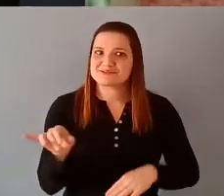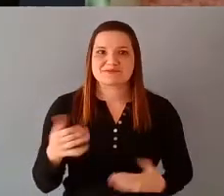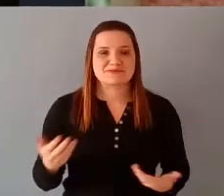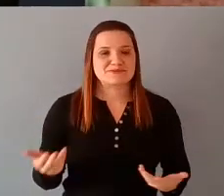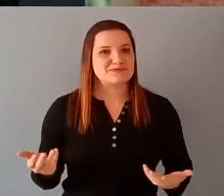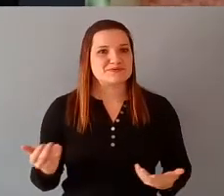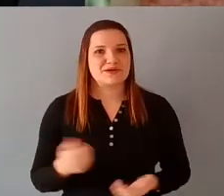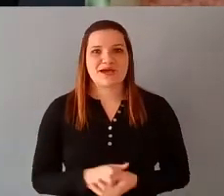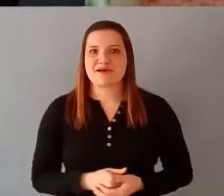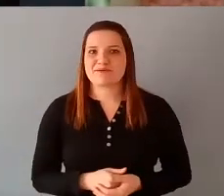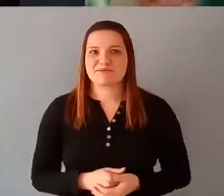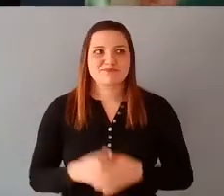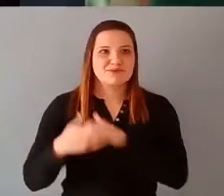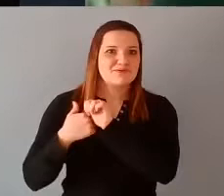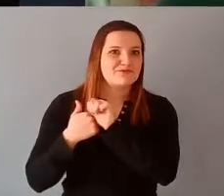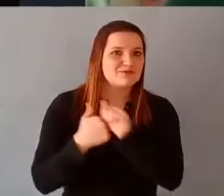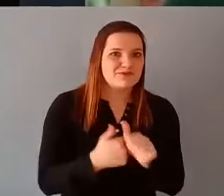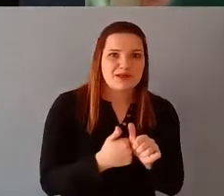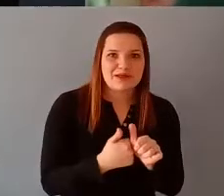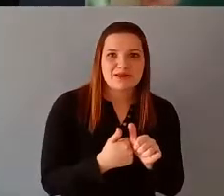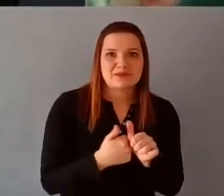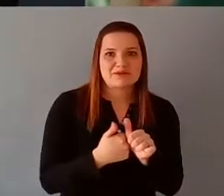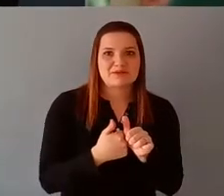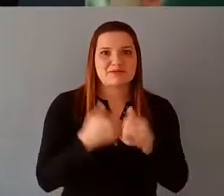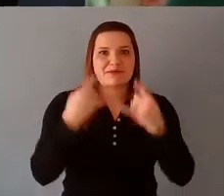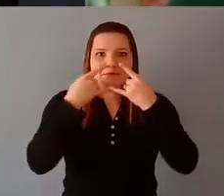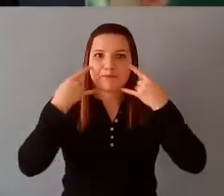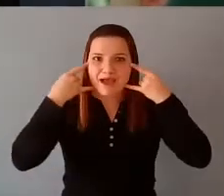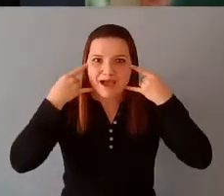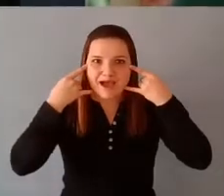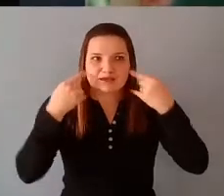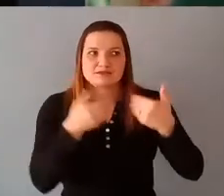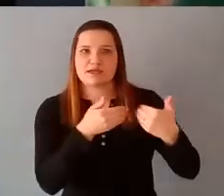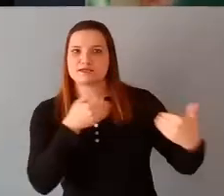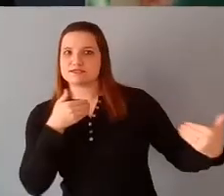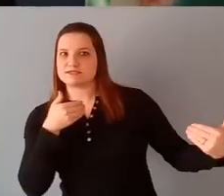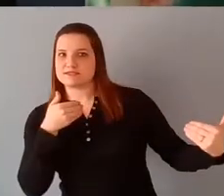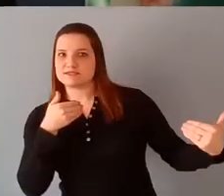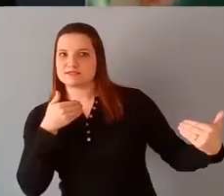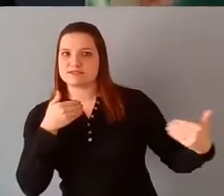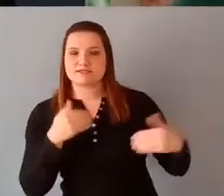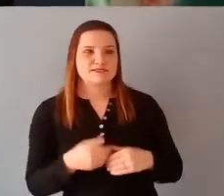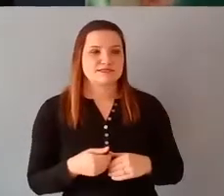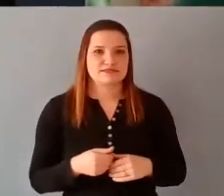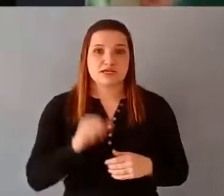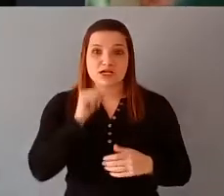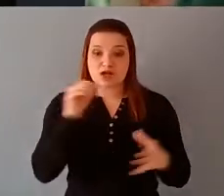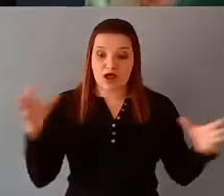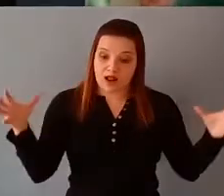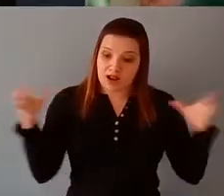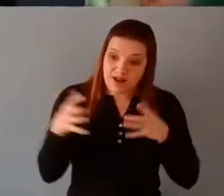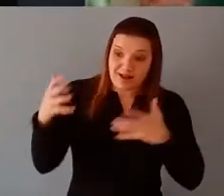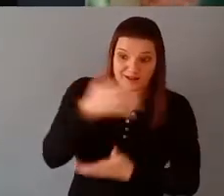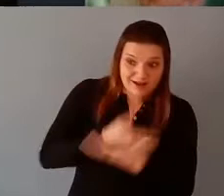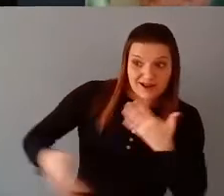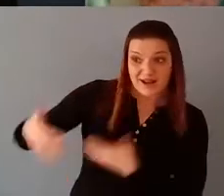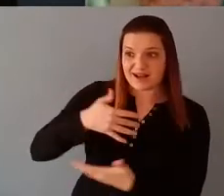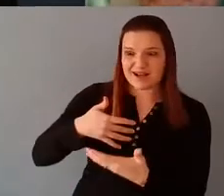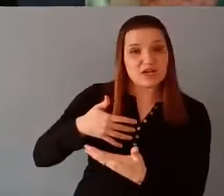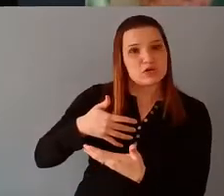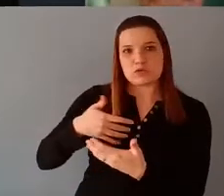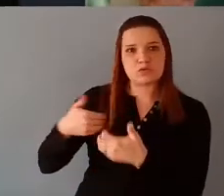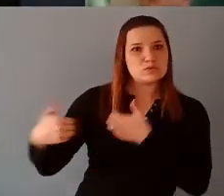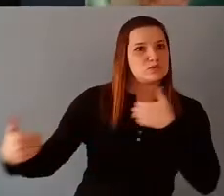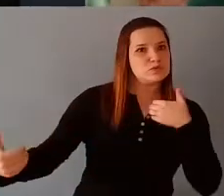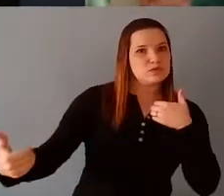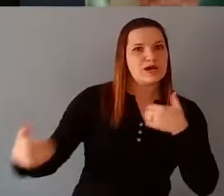we're following right now: the masking, the social distancing, not gathering in huge groups and everything. I think is having a